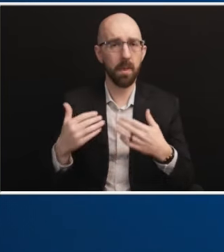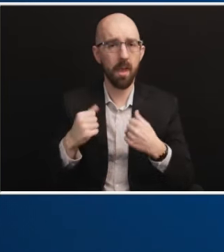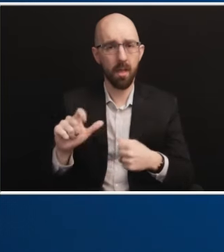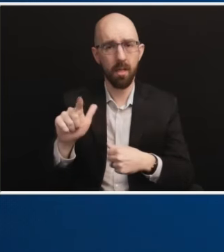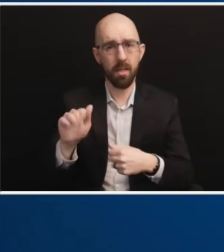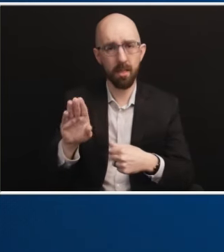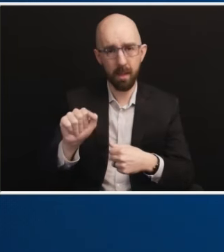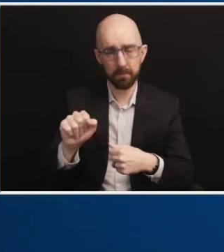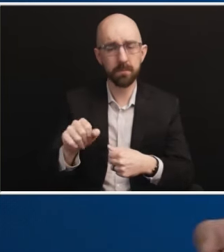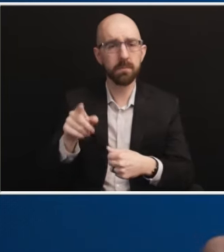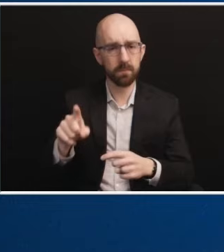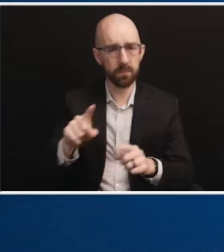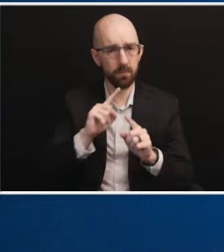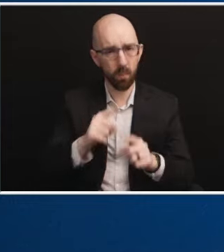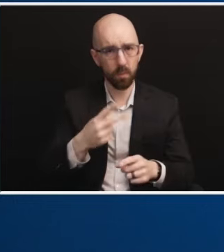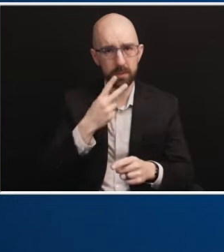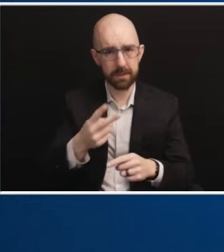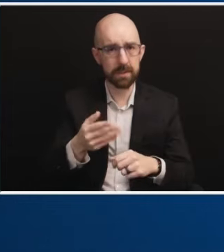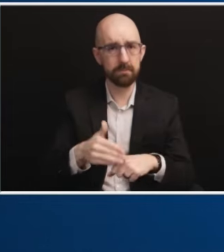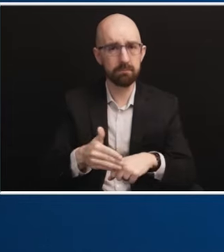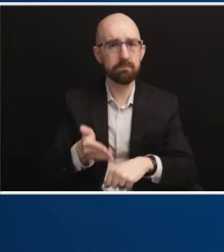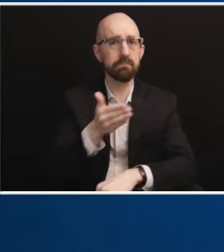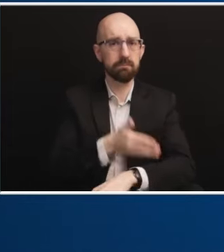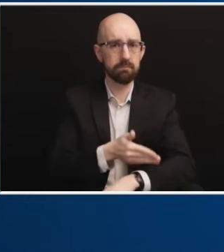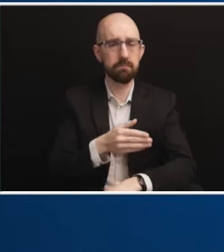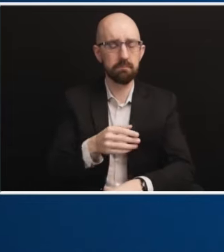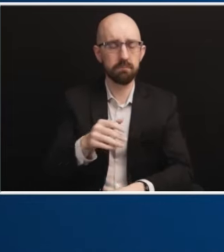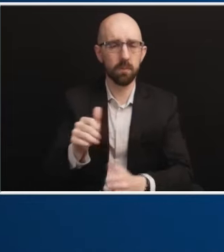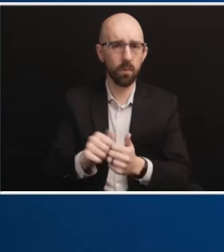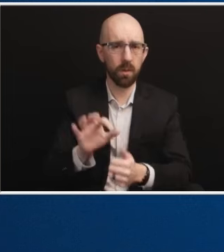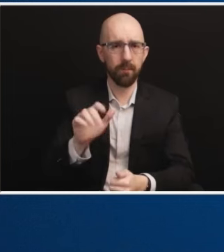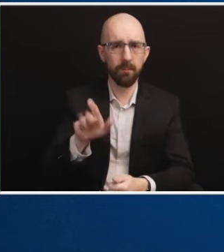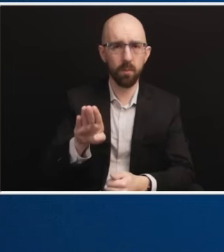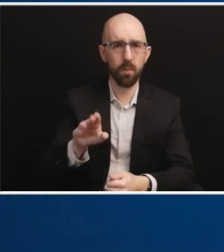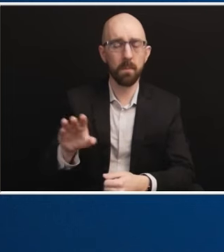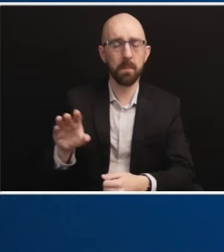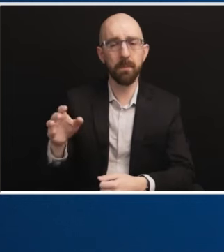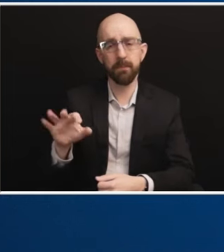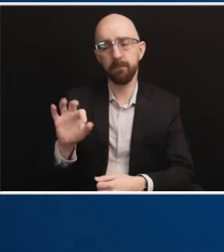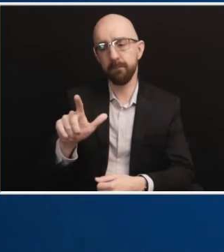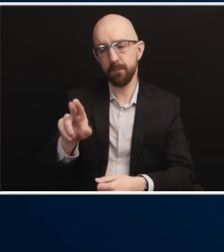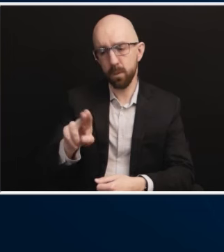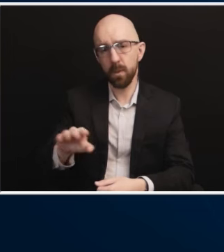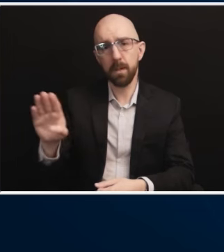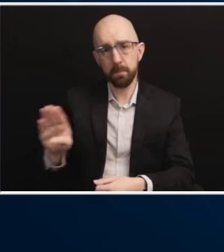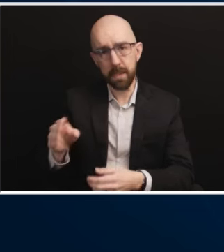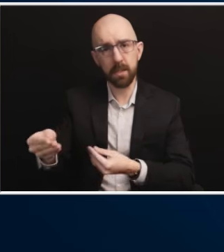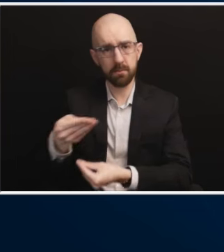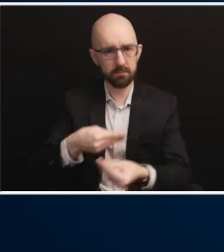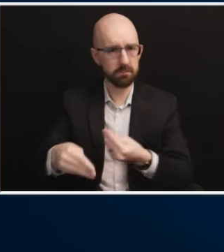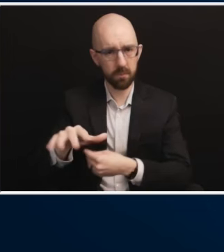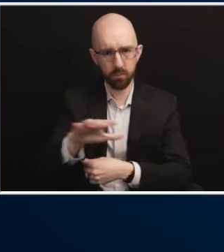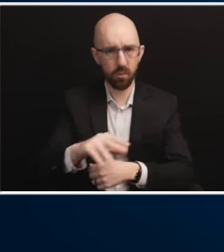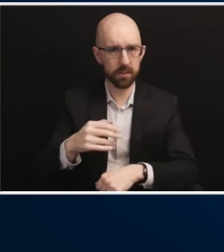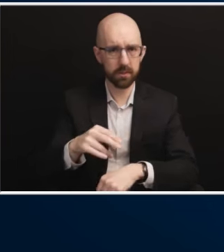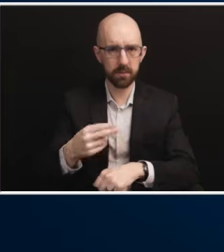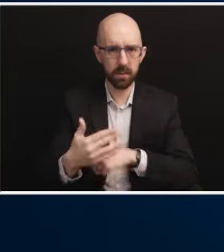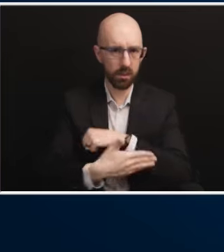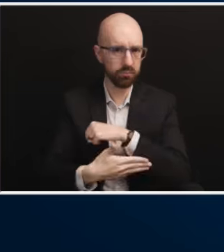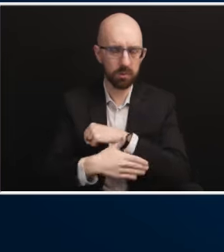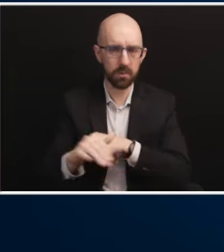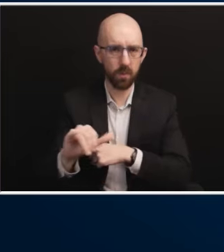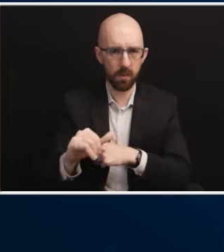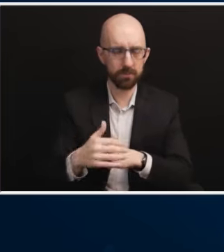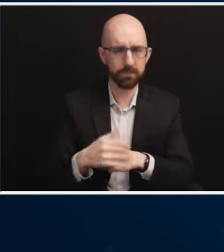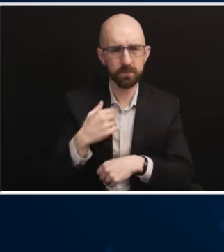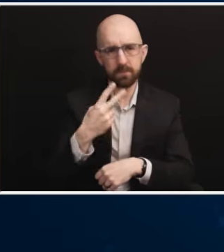They are seeing a slight increase in influenza B circulation around the nation as well. So we saw this week